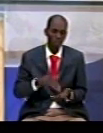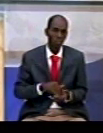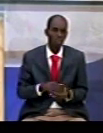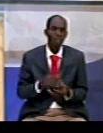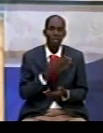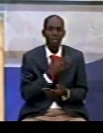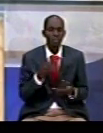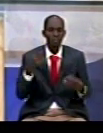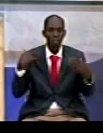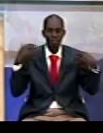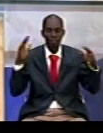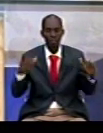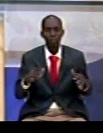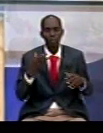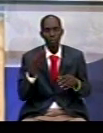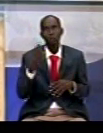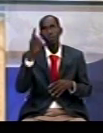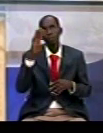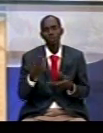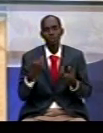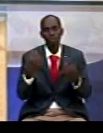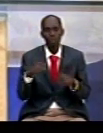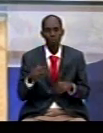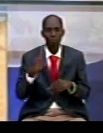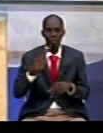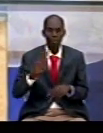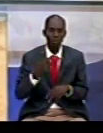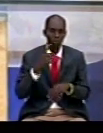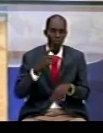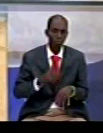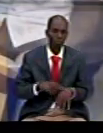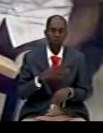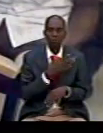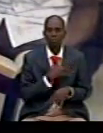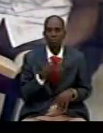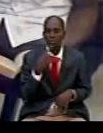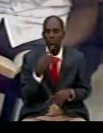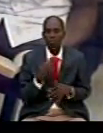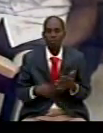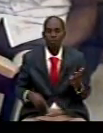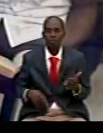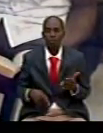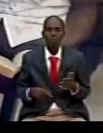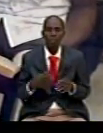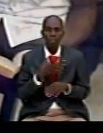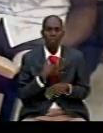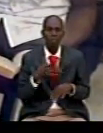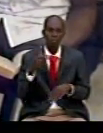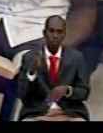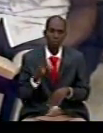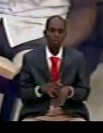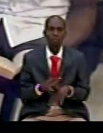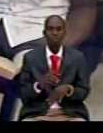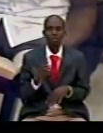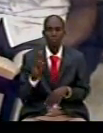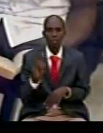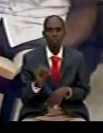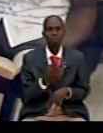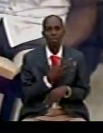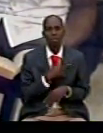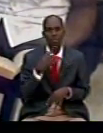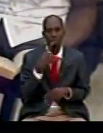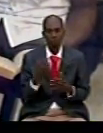Lord came again the second time and, tell me, touched him and